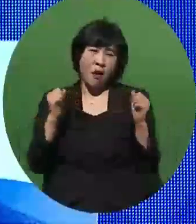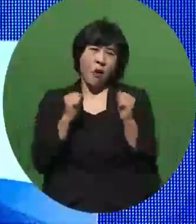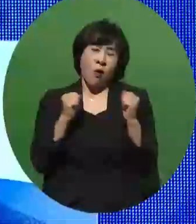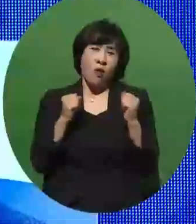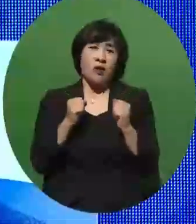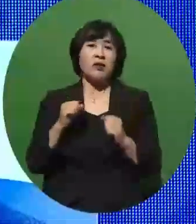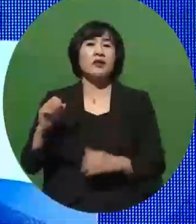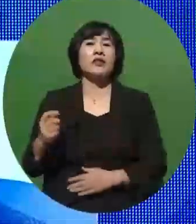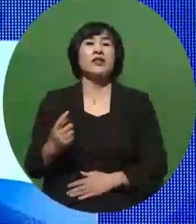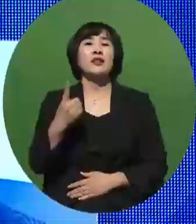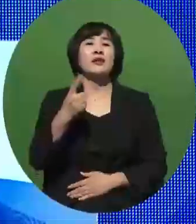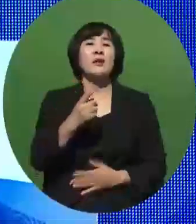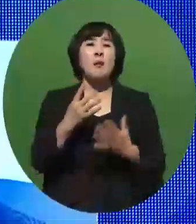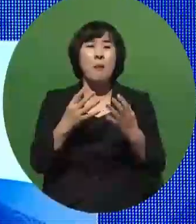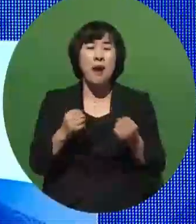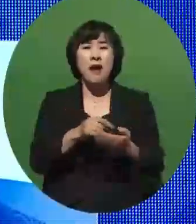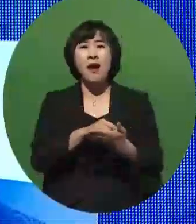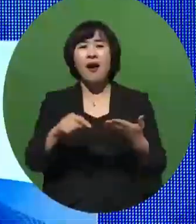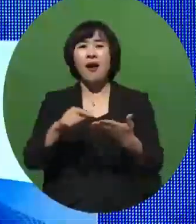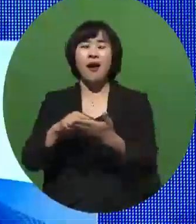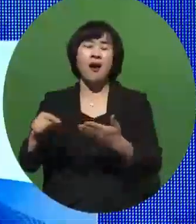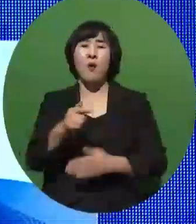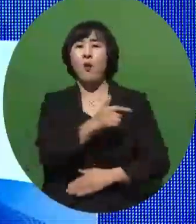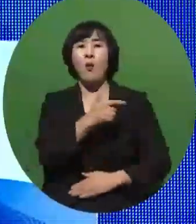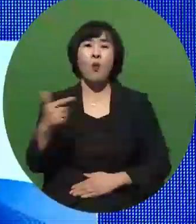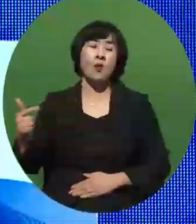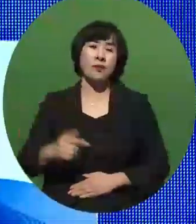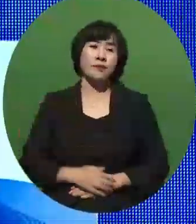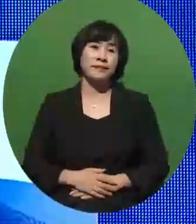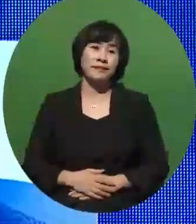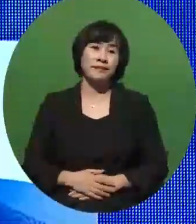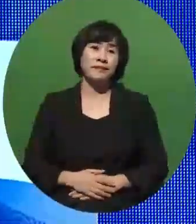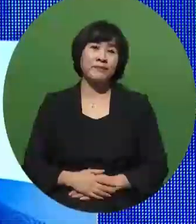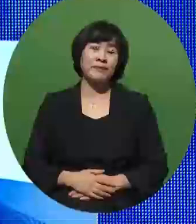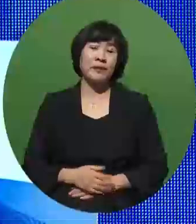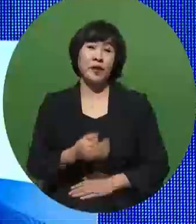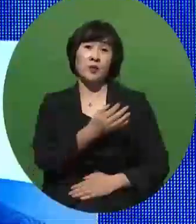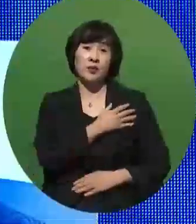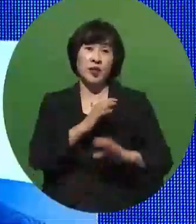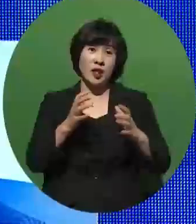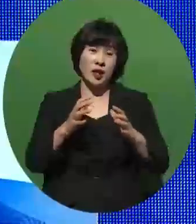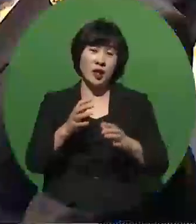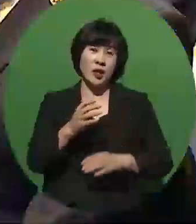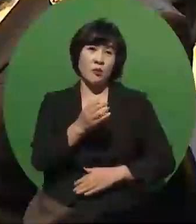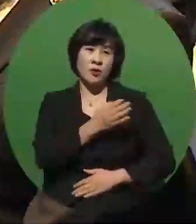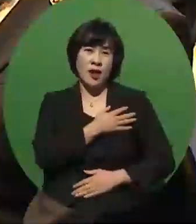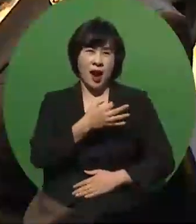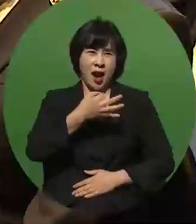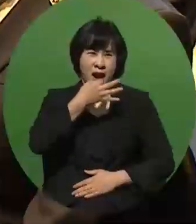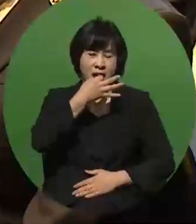flooding, droughts, heat waves, heavy snowfall, and extreme cold.